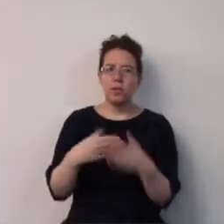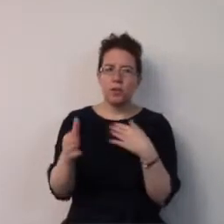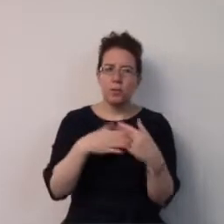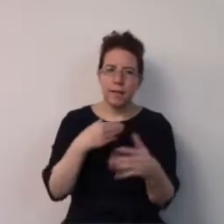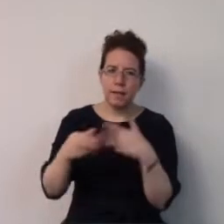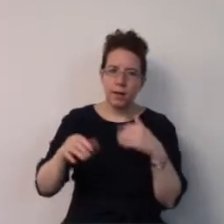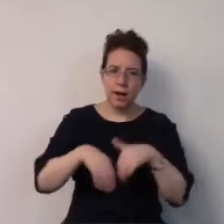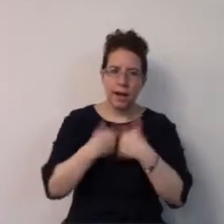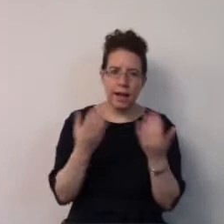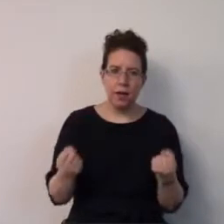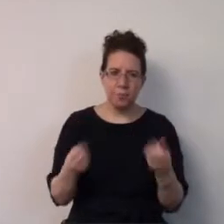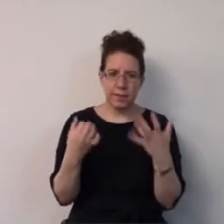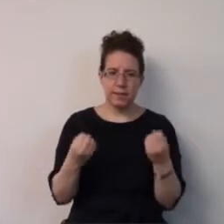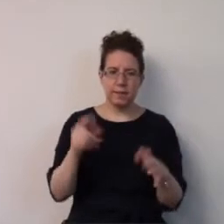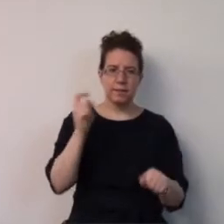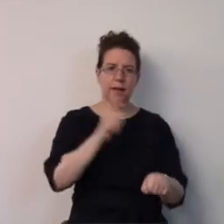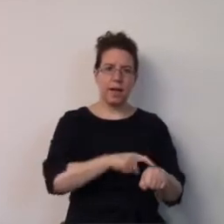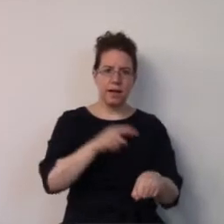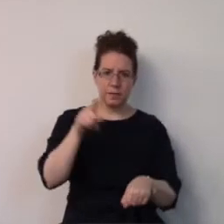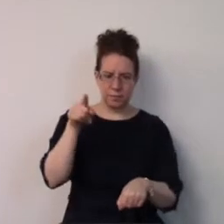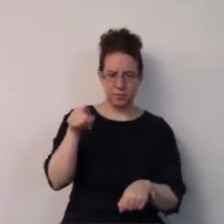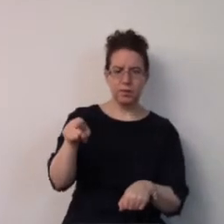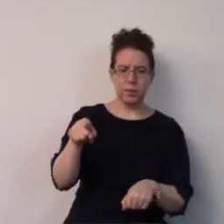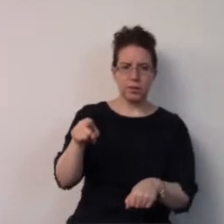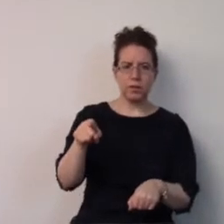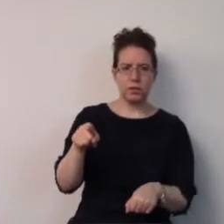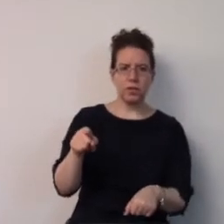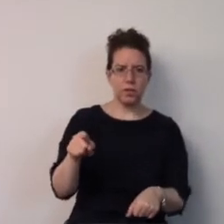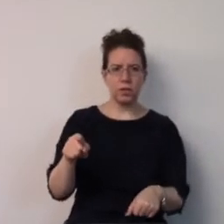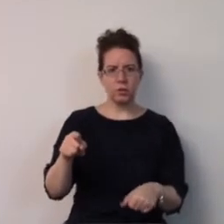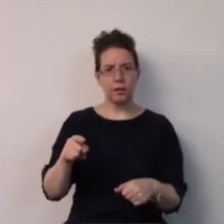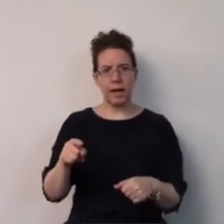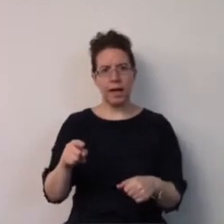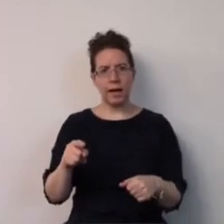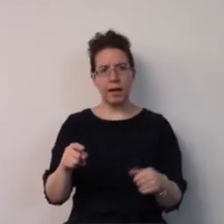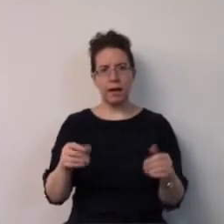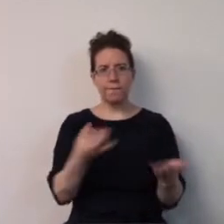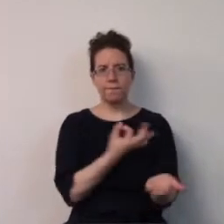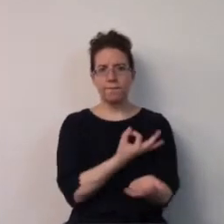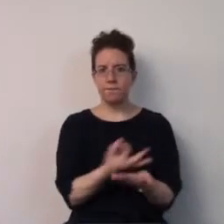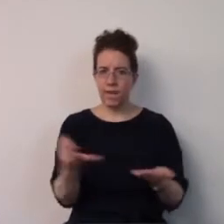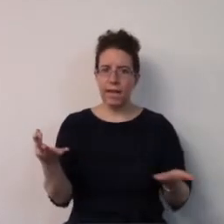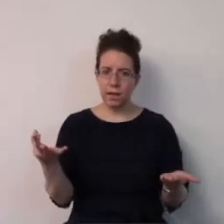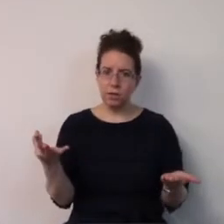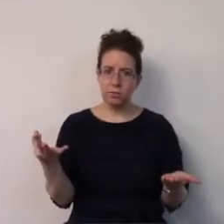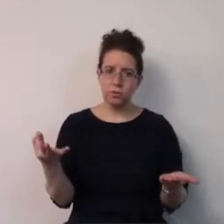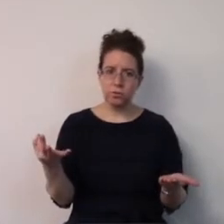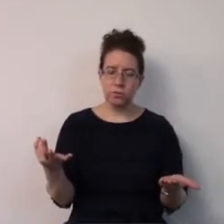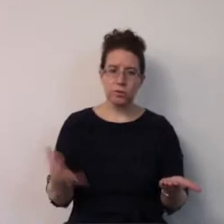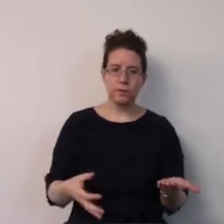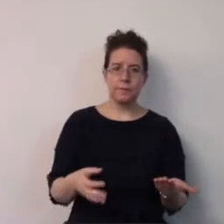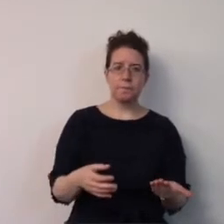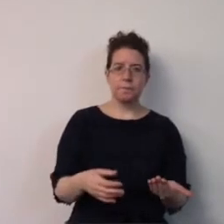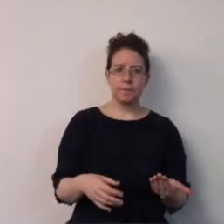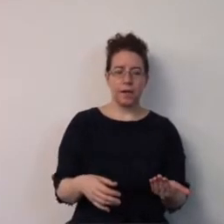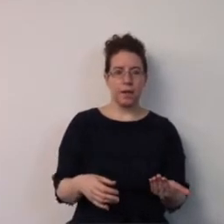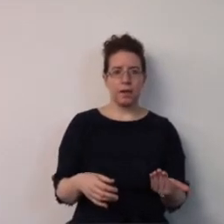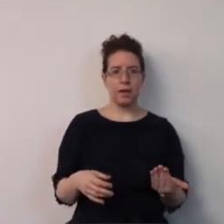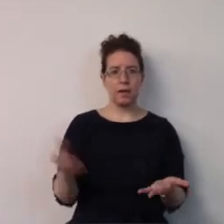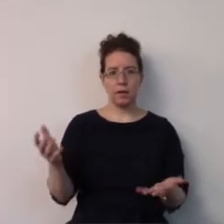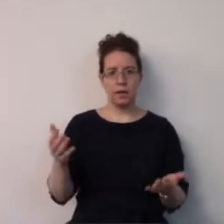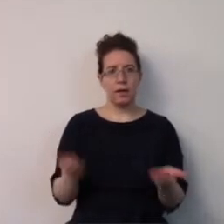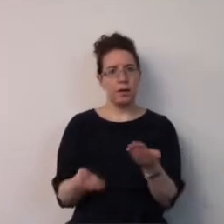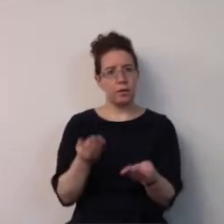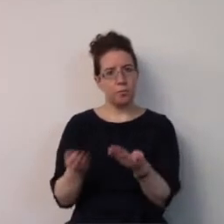Hallelujah. That's what God operates. Yes. He brought him down to the earth, even with a band of iron and brass and the